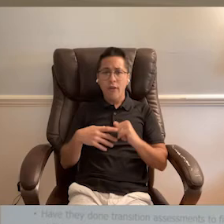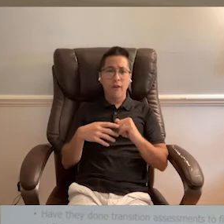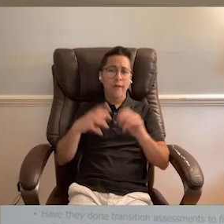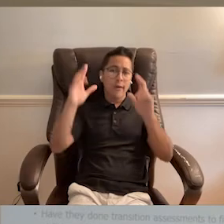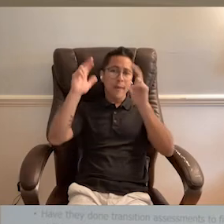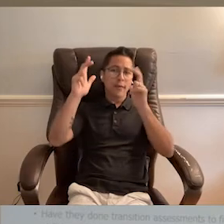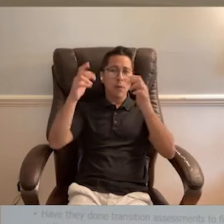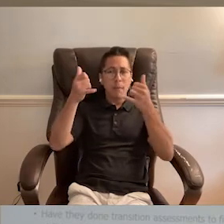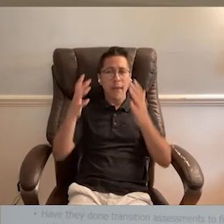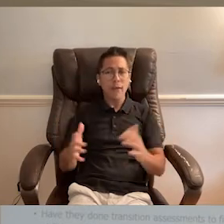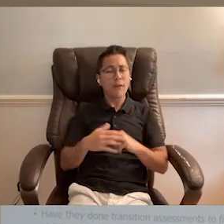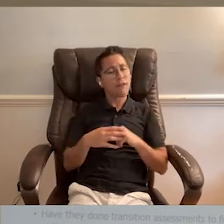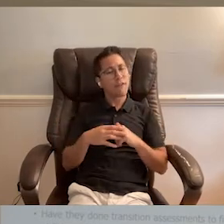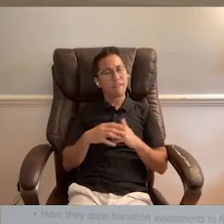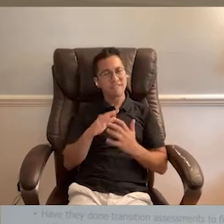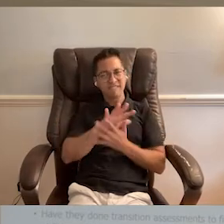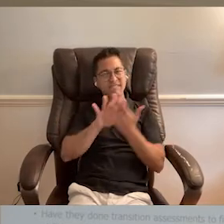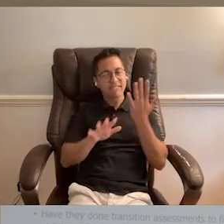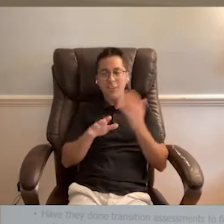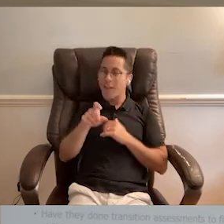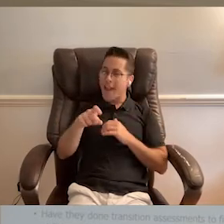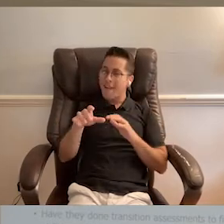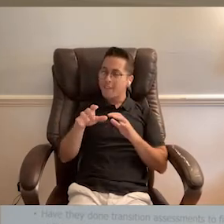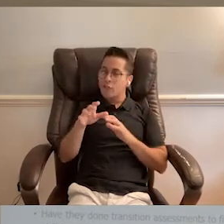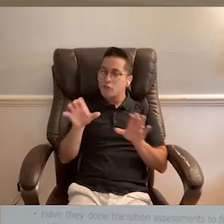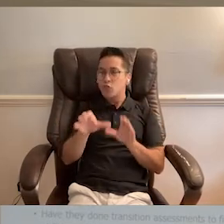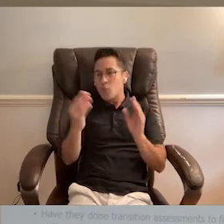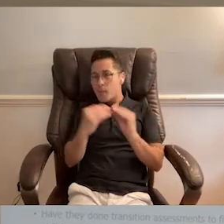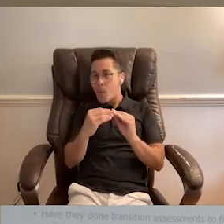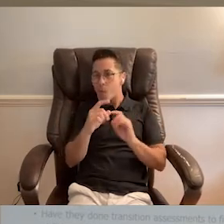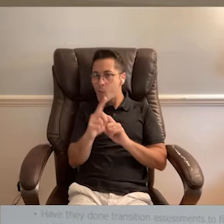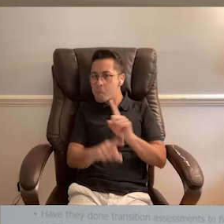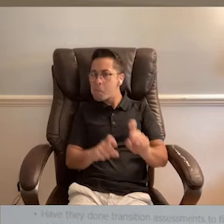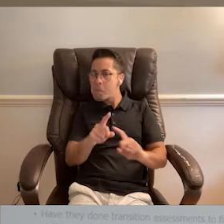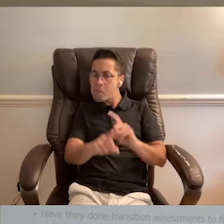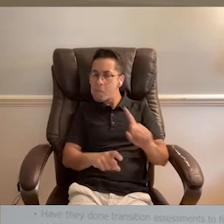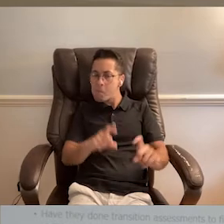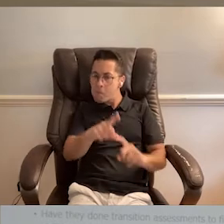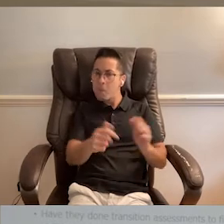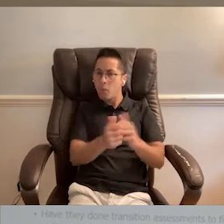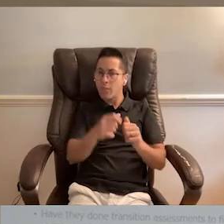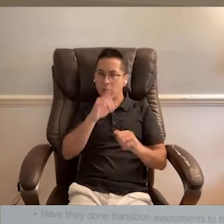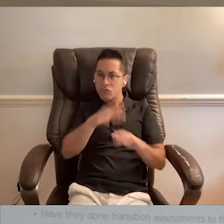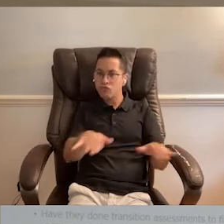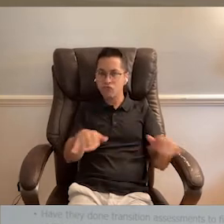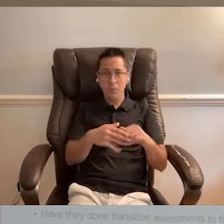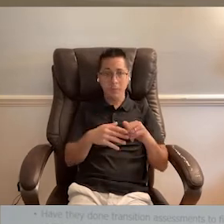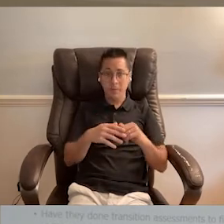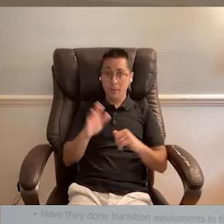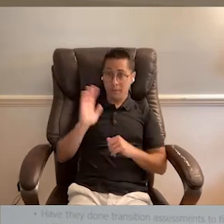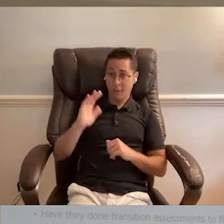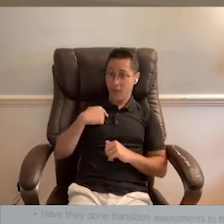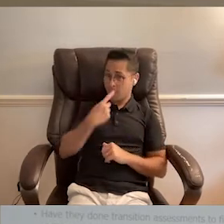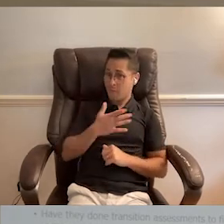So you've got to do more investigation from children. It's not, what I used to say to my students when I was teaching